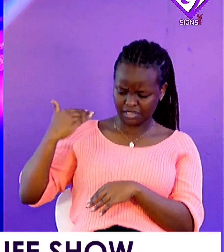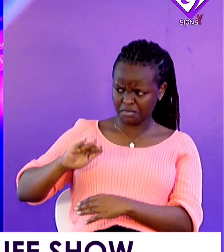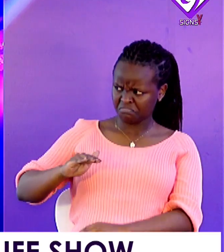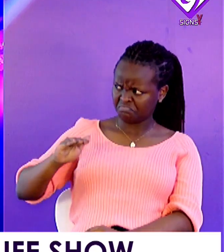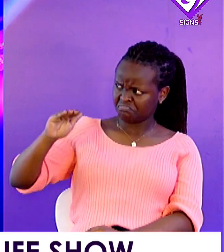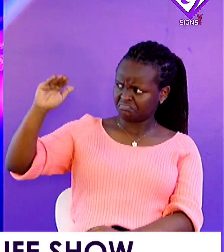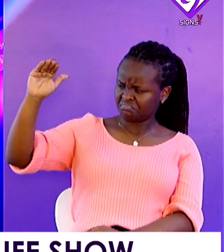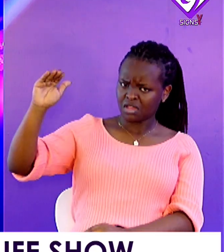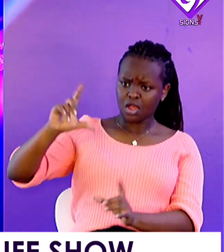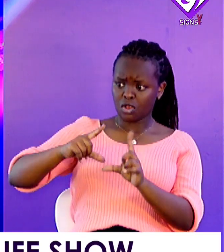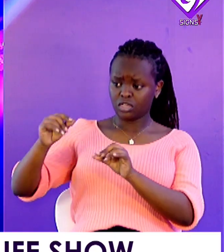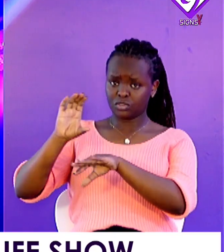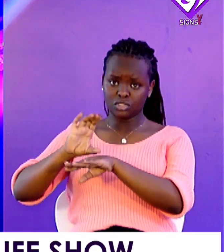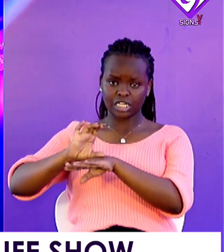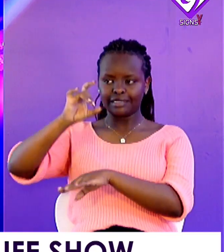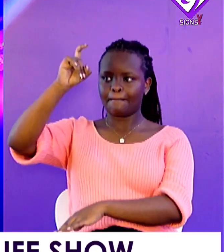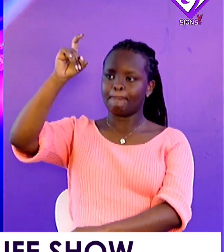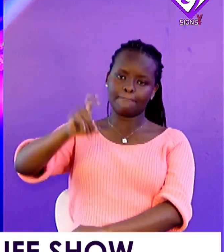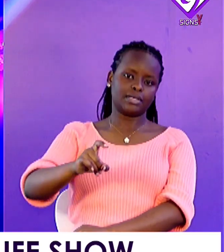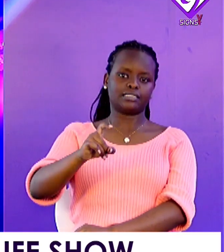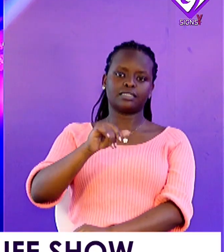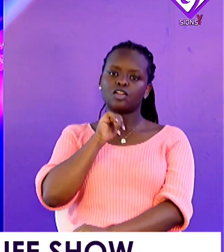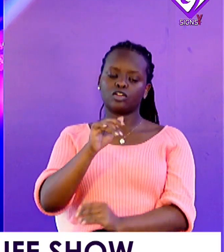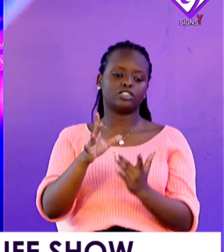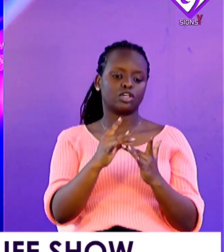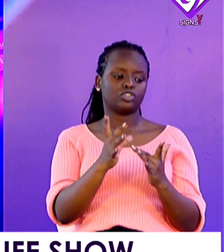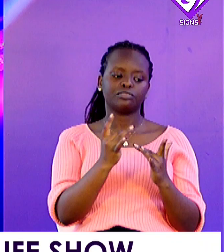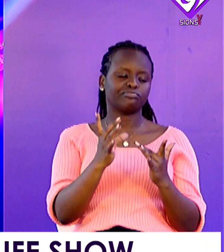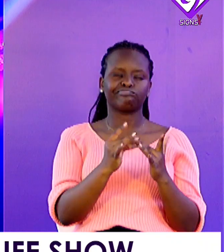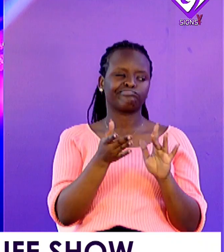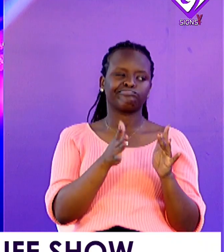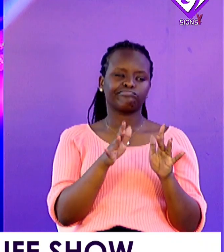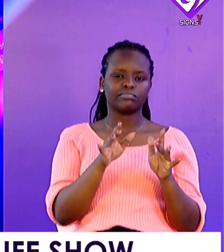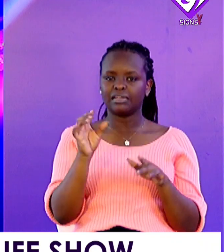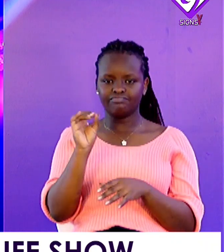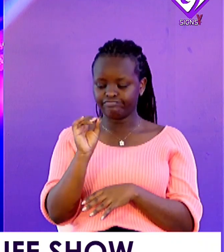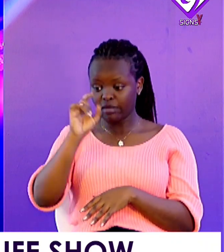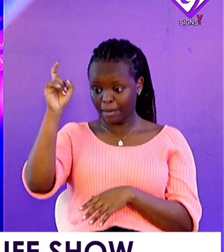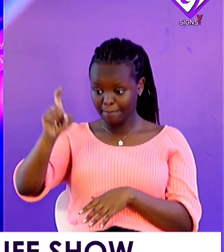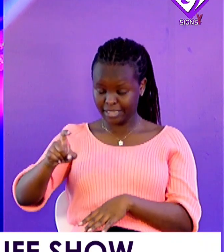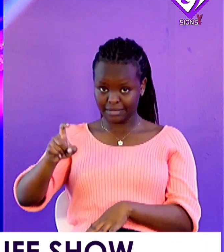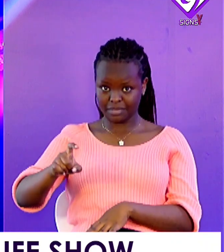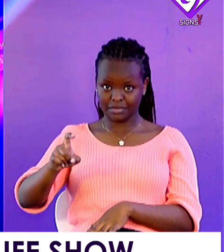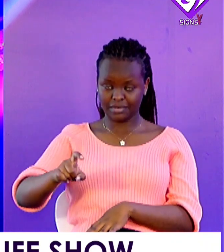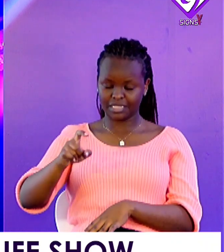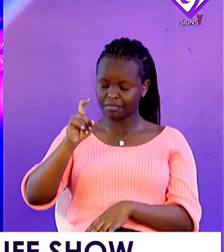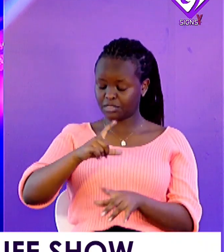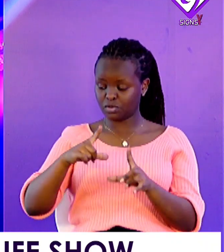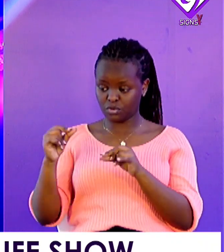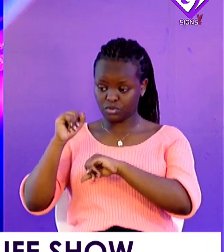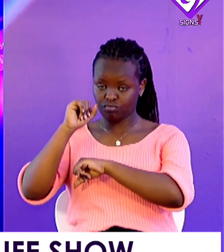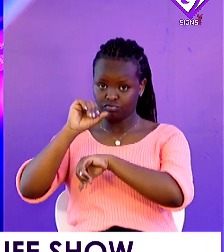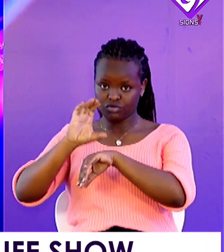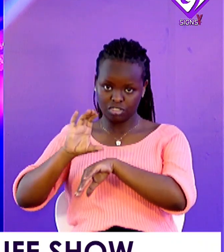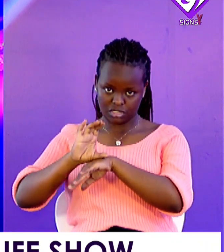a choice. You had to go with your parents or your grandparents, and you had to attend Sunday school.